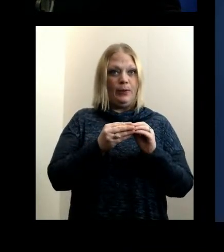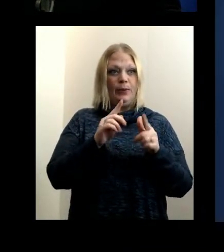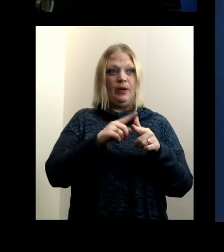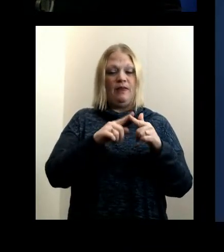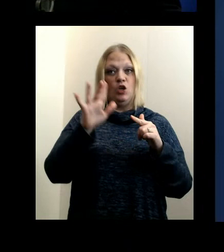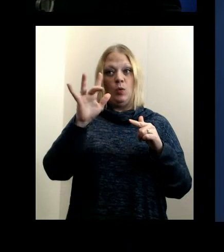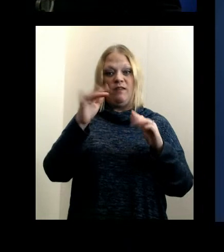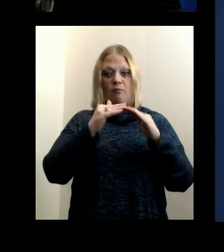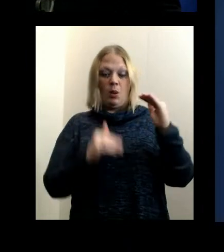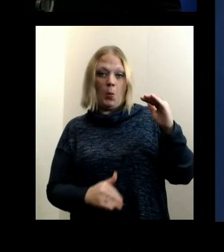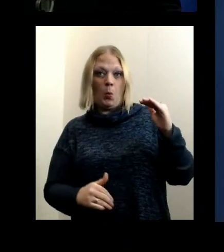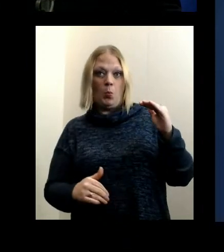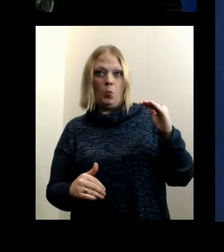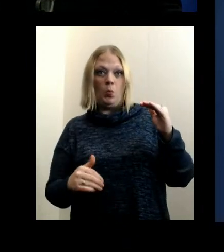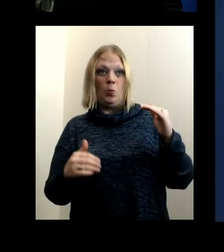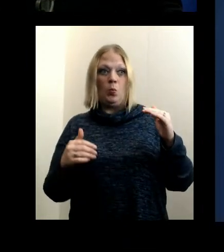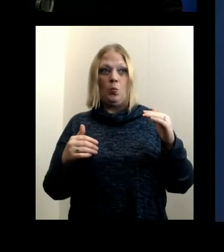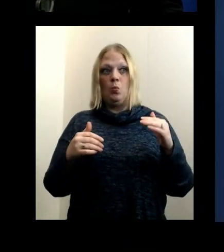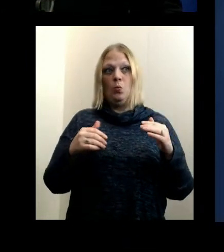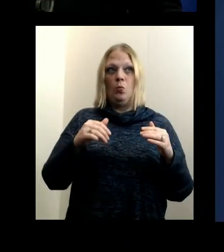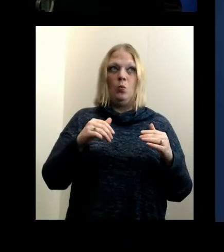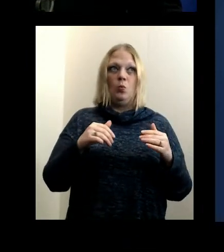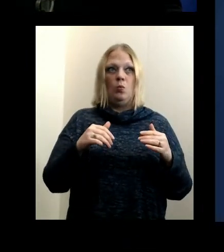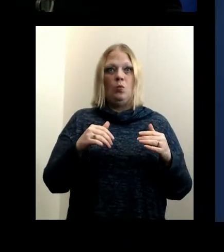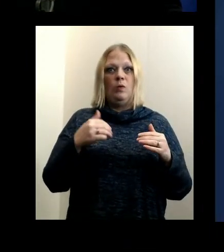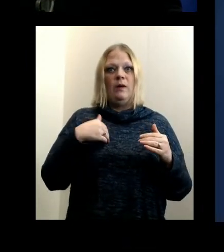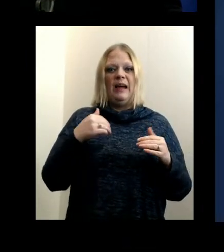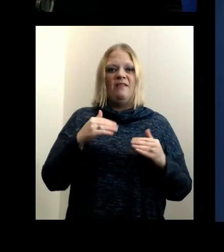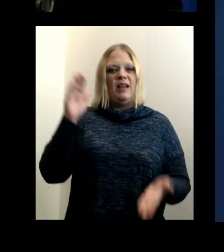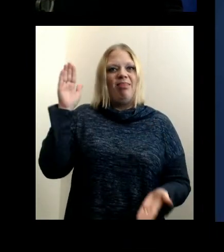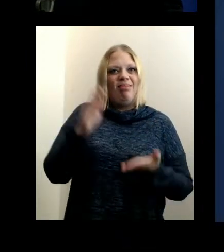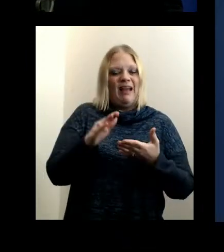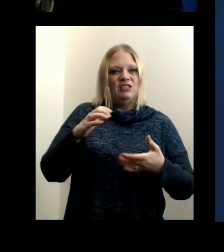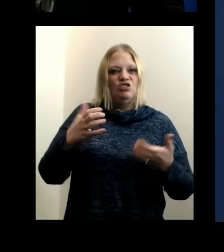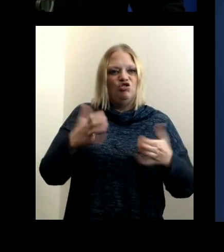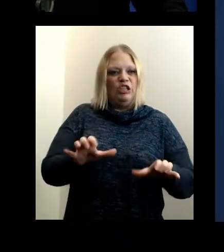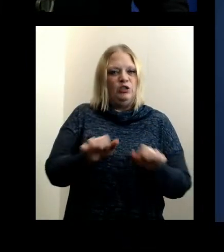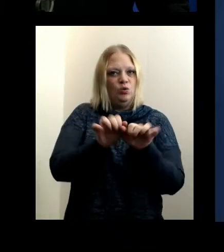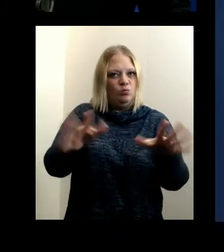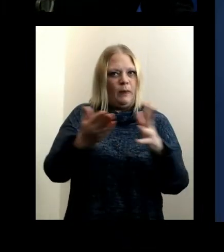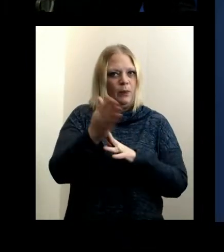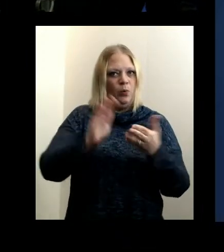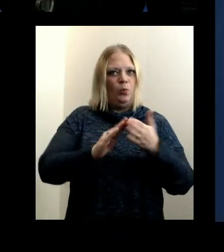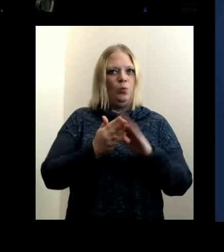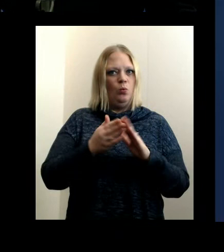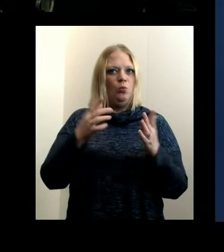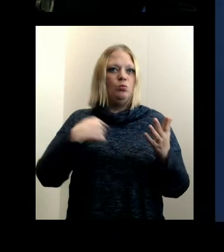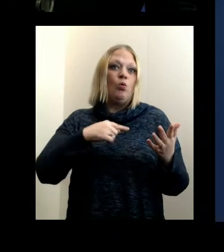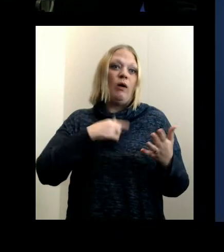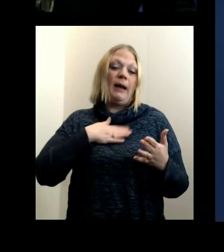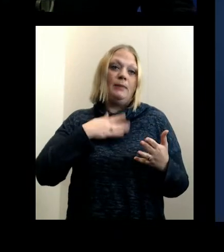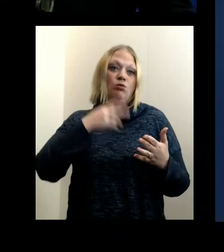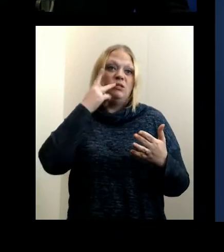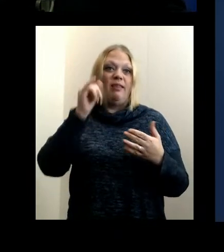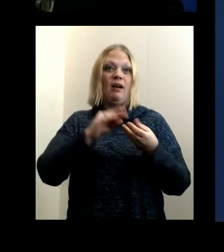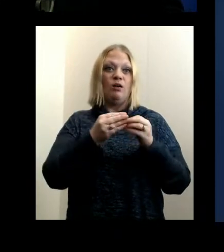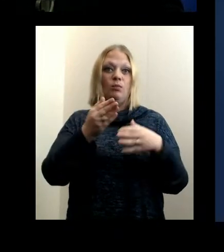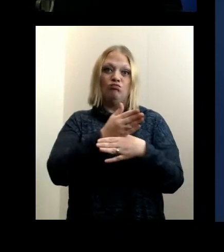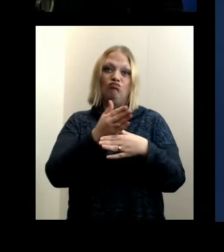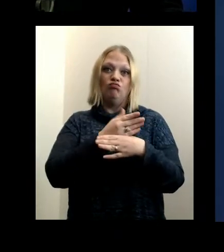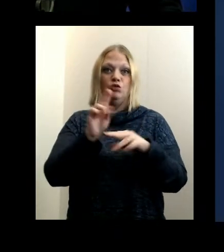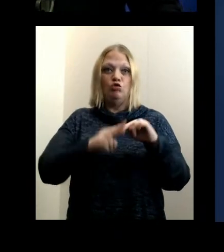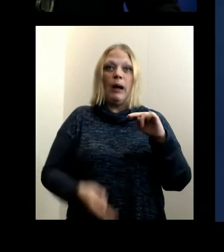below, we actually have a much less chance of spread in the community. So we are glad to see that number on average for most zip codes